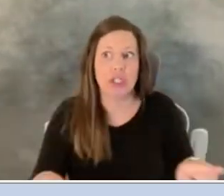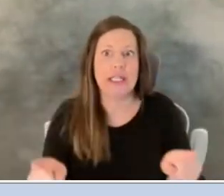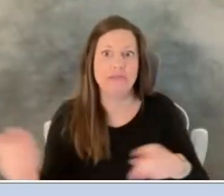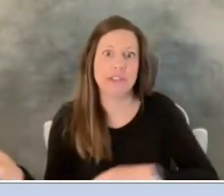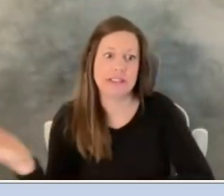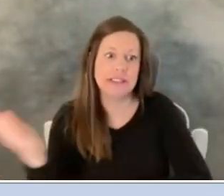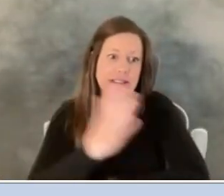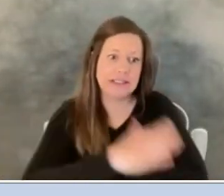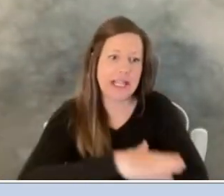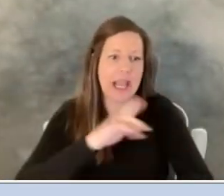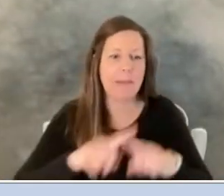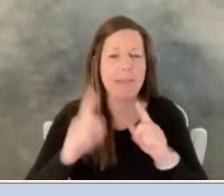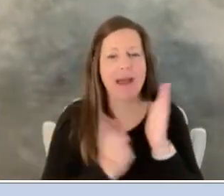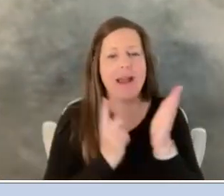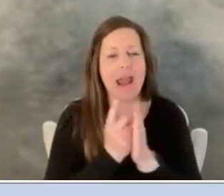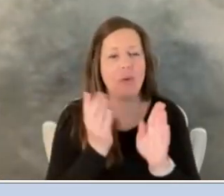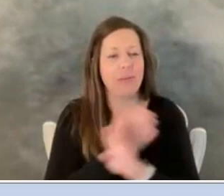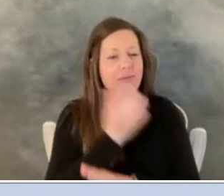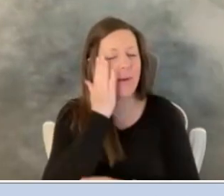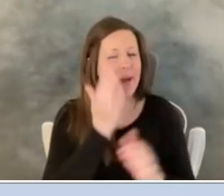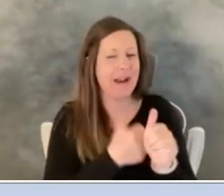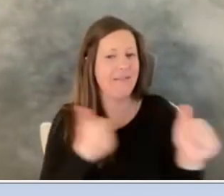bed, if you could just avoid that, would be better.